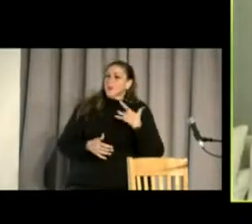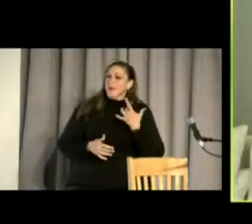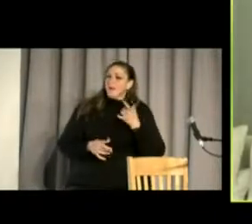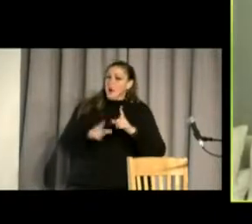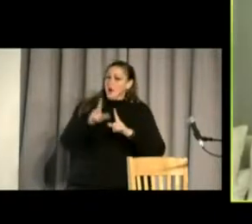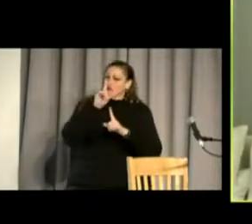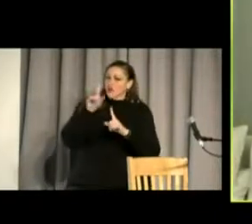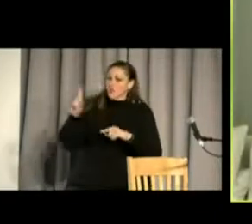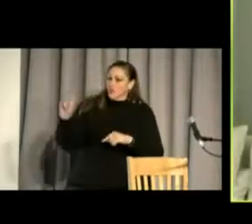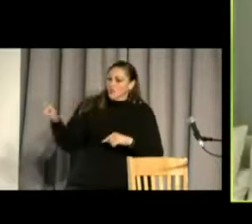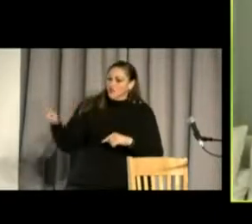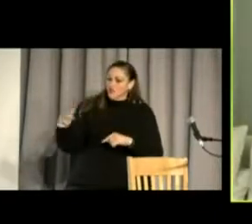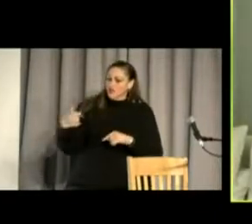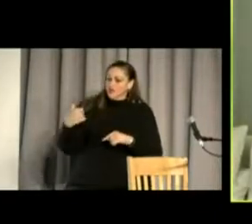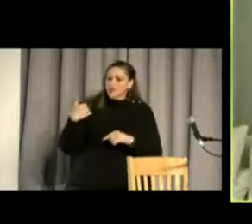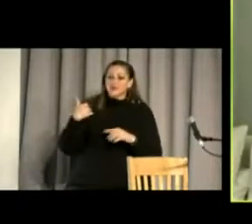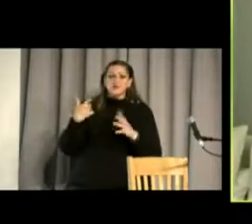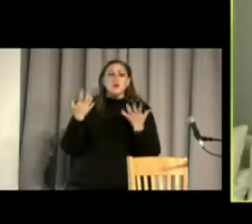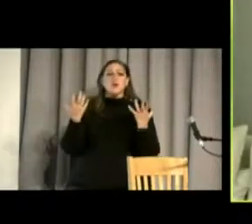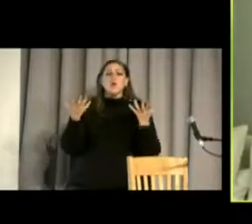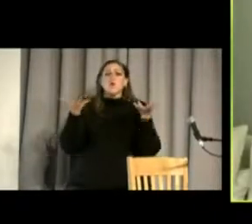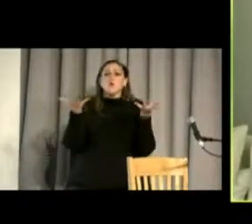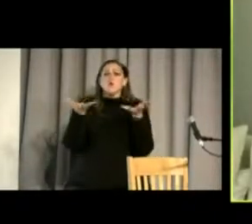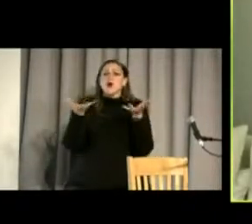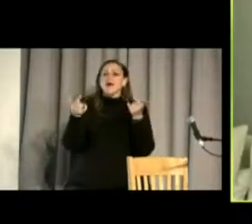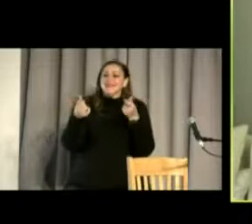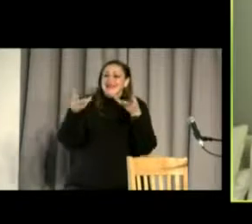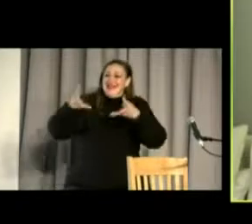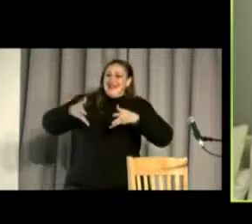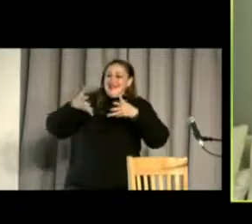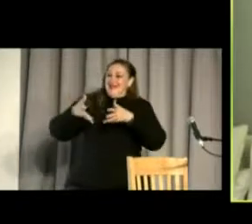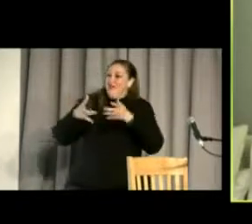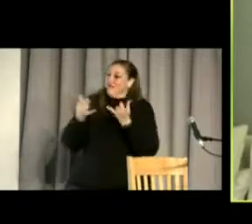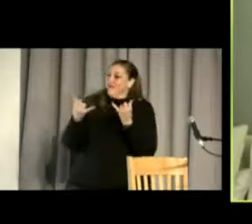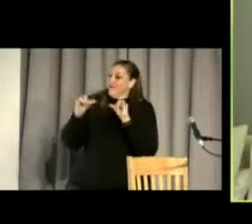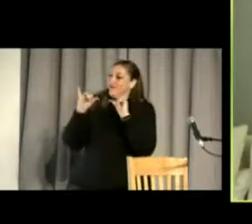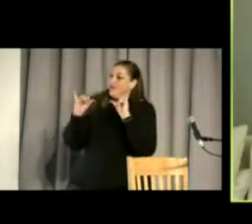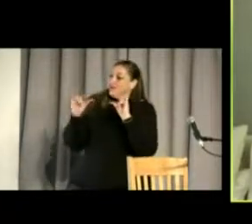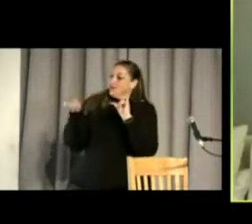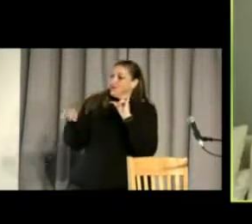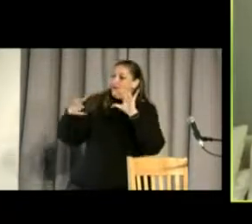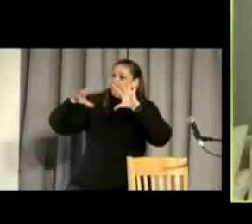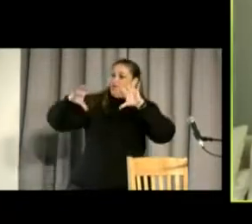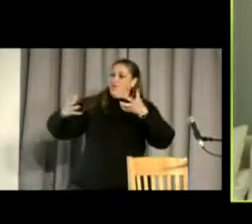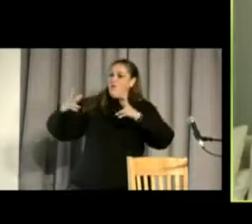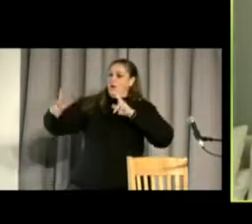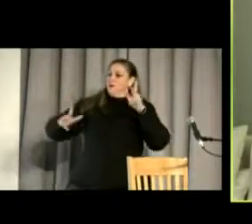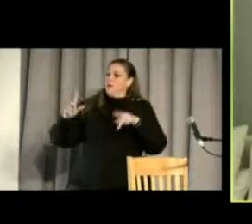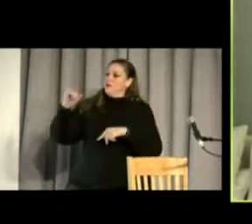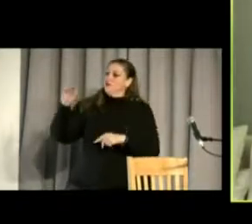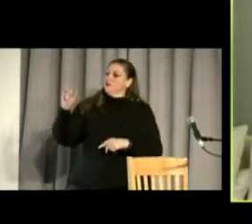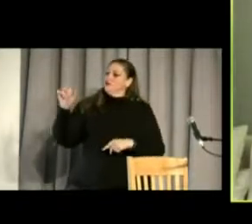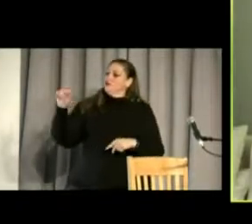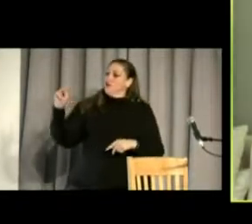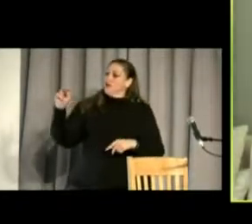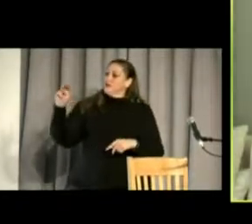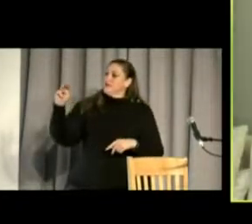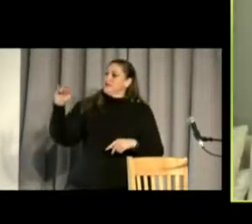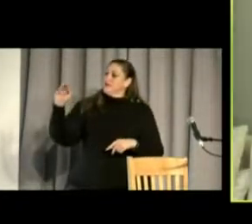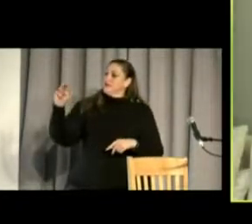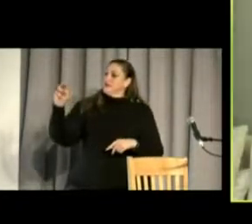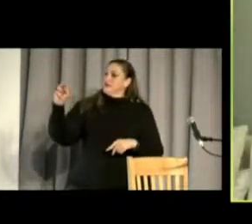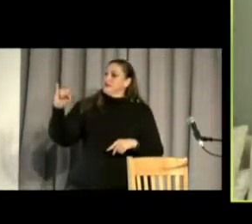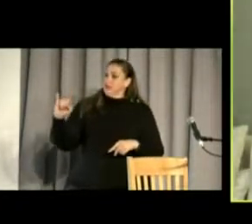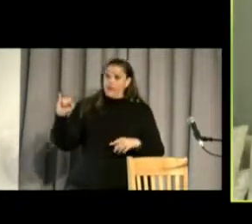question is, what are the conditions of the remaining 12% of the population of Jackson, Mississippi? Are